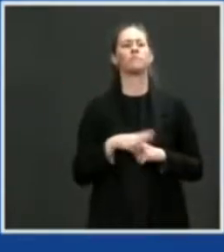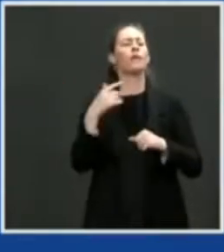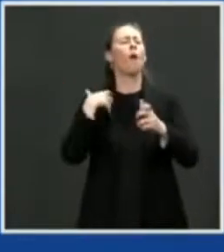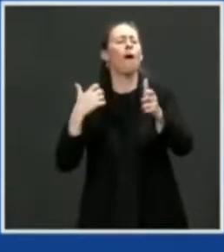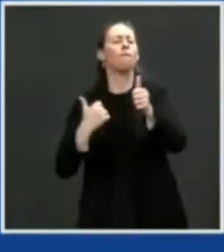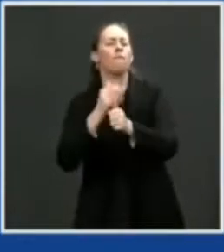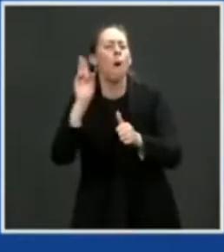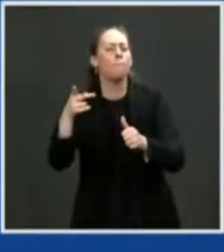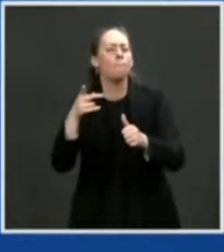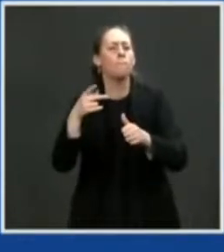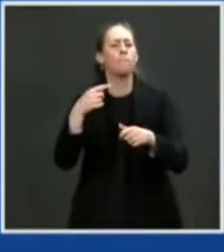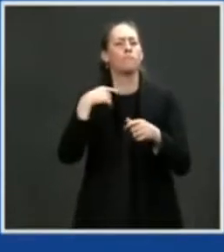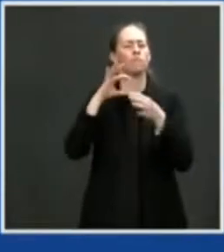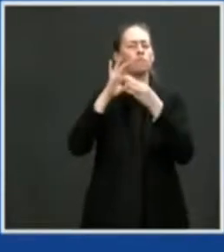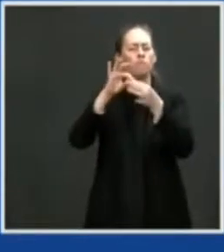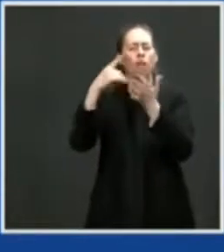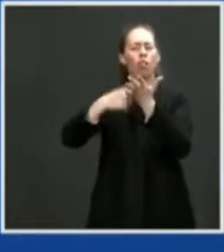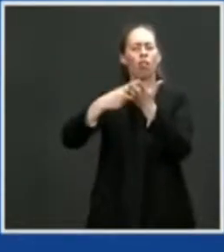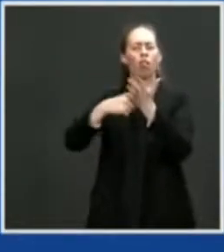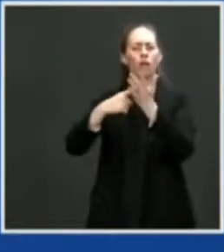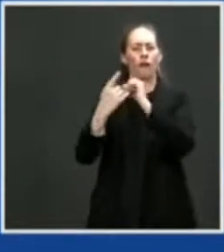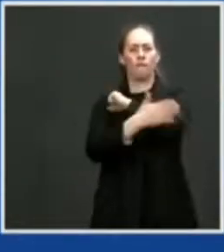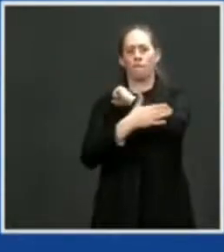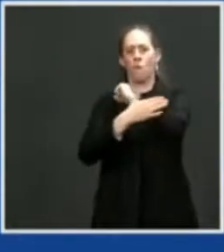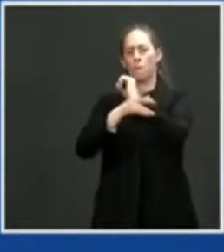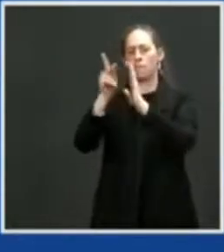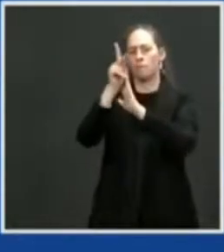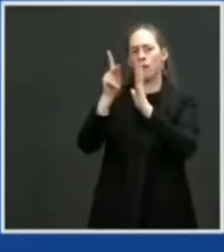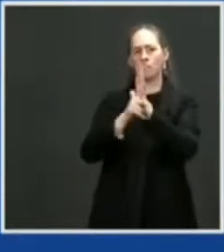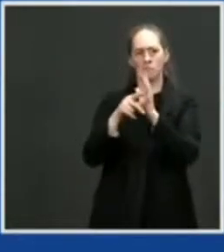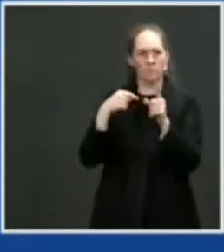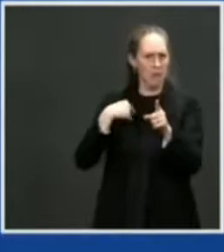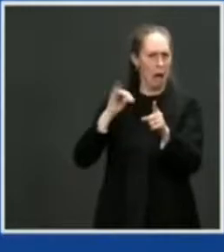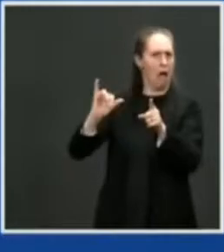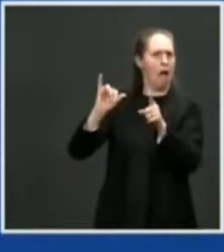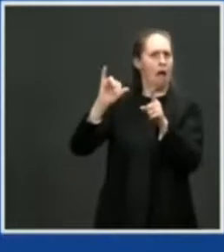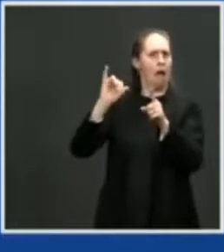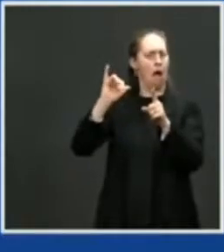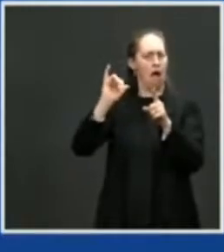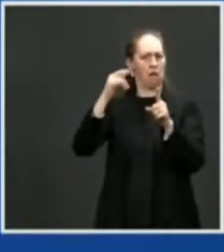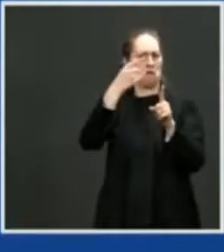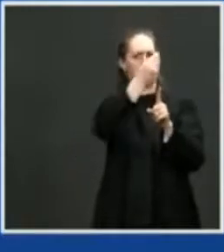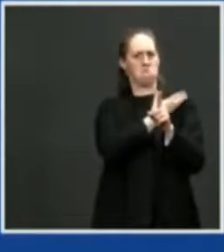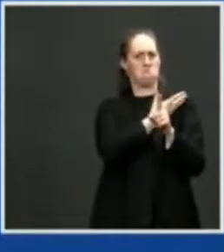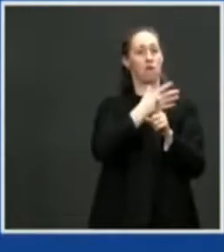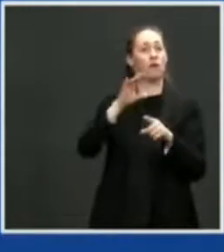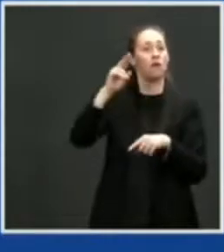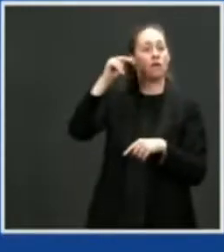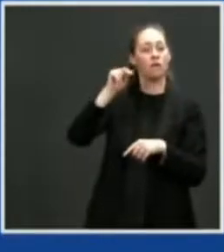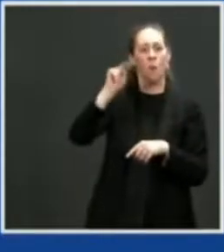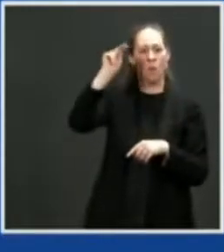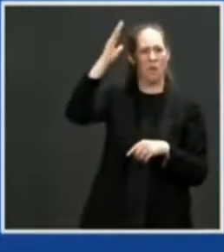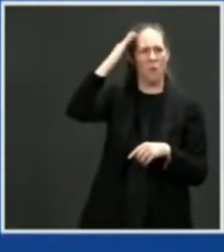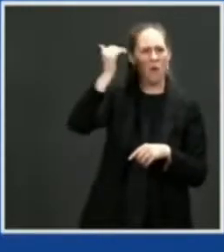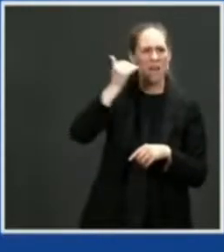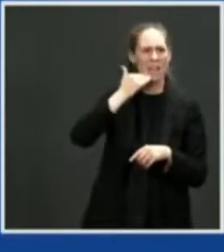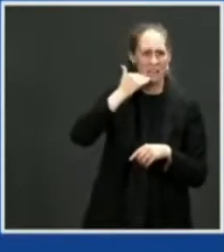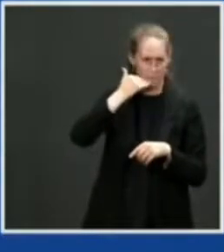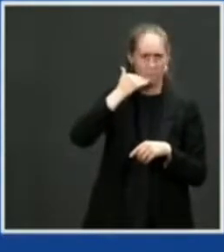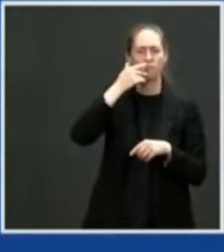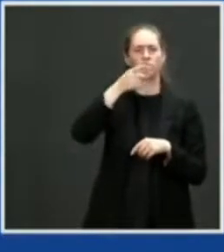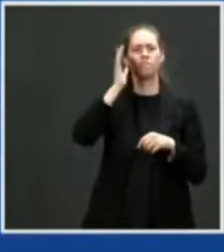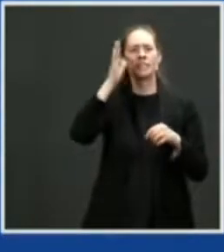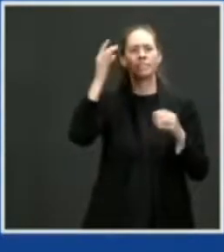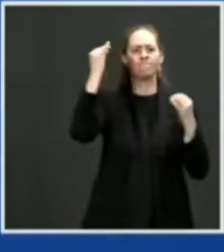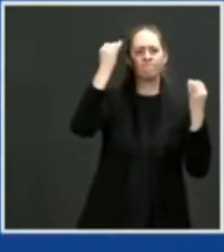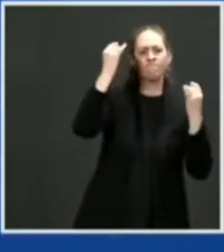Korea woman get? tested 2 ballistic missiles. What, if any, actions will you take, and what is your red line